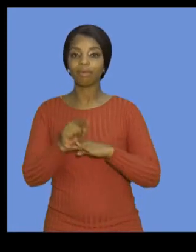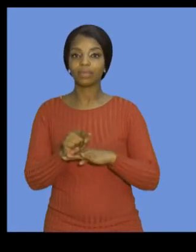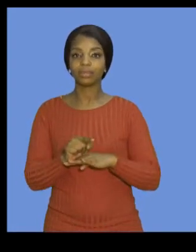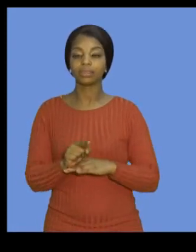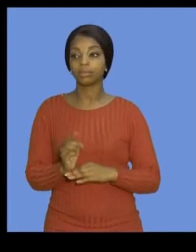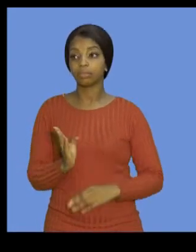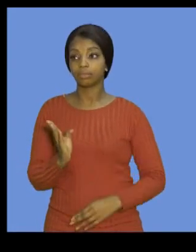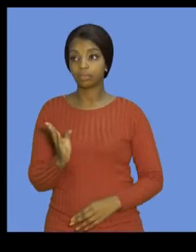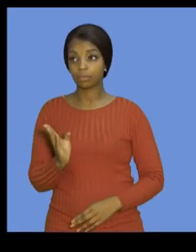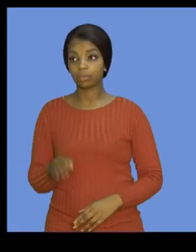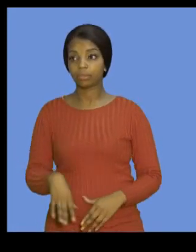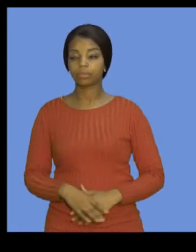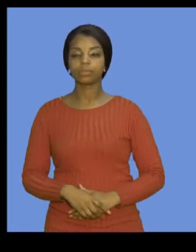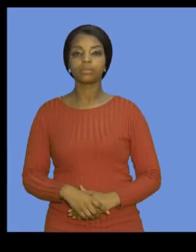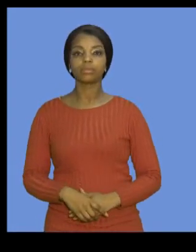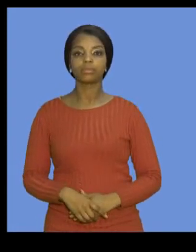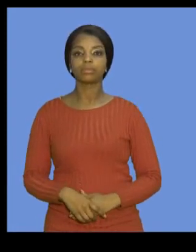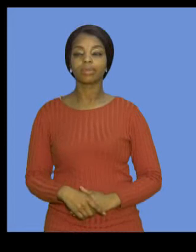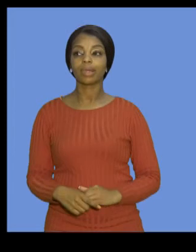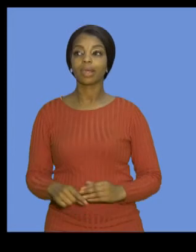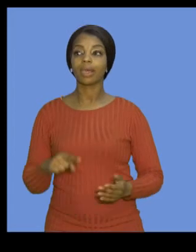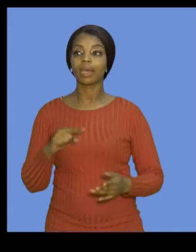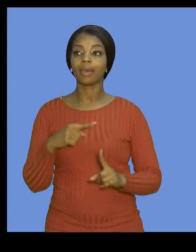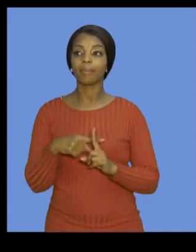me open my bracket, 1 plus